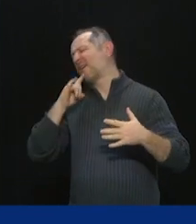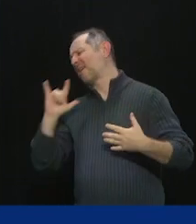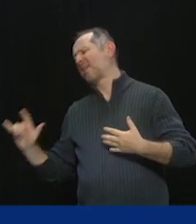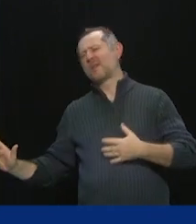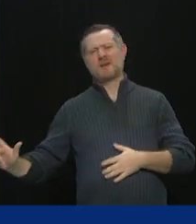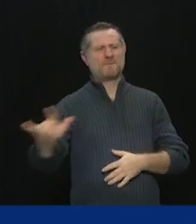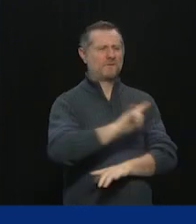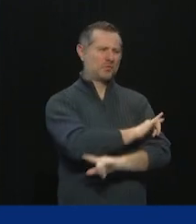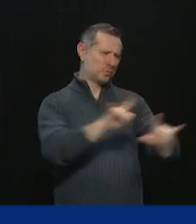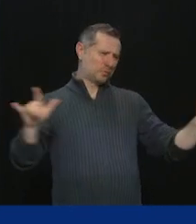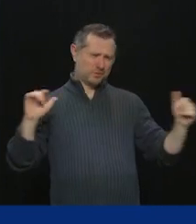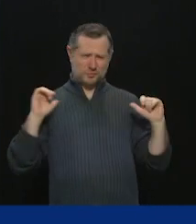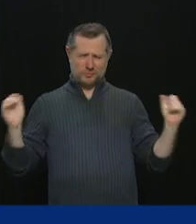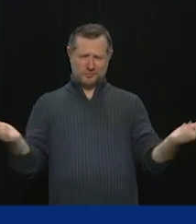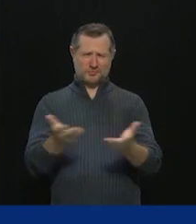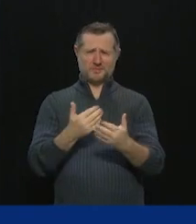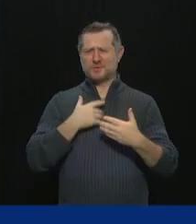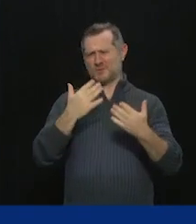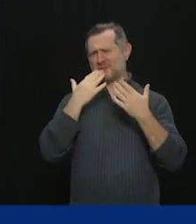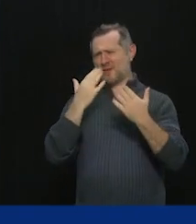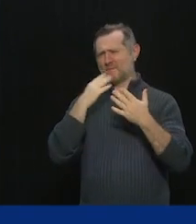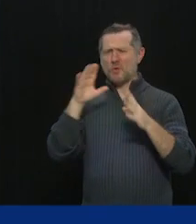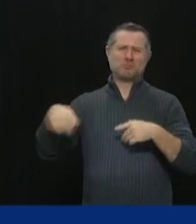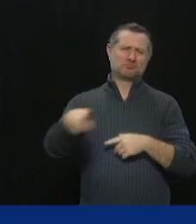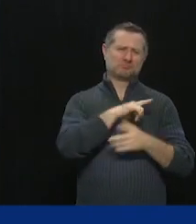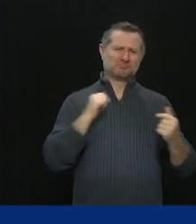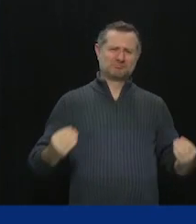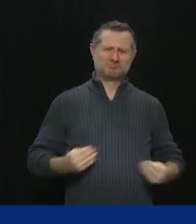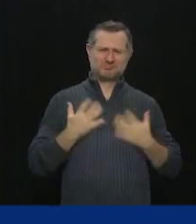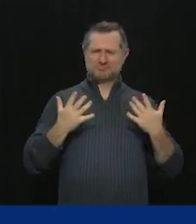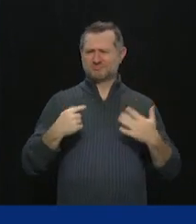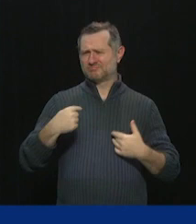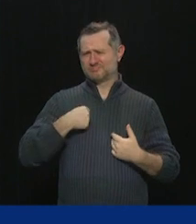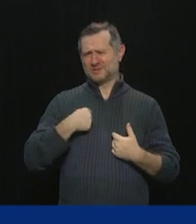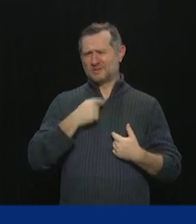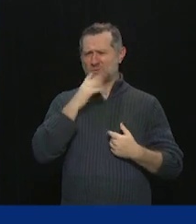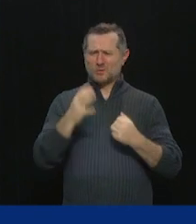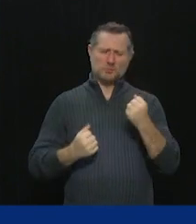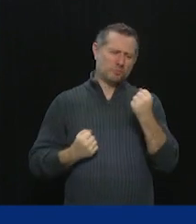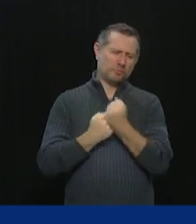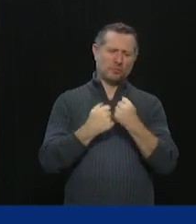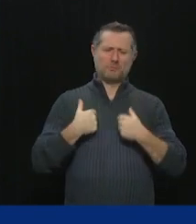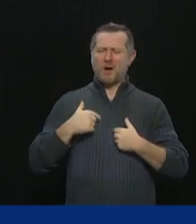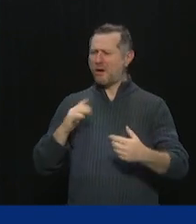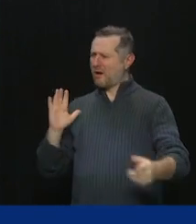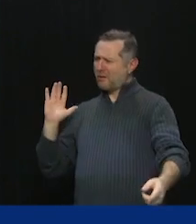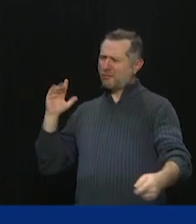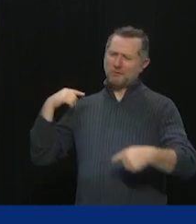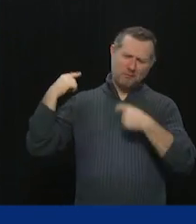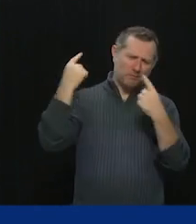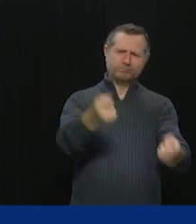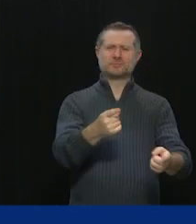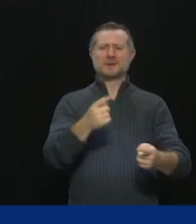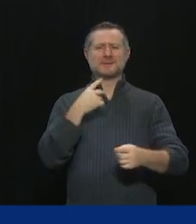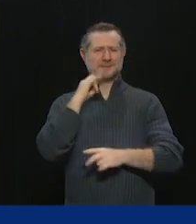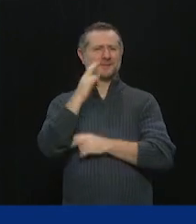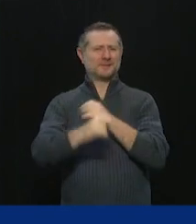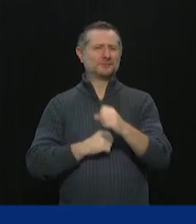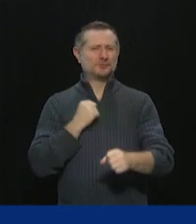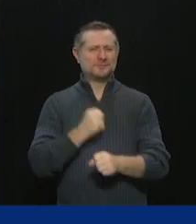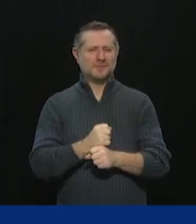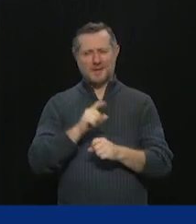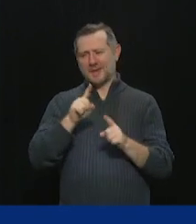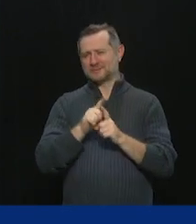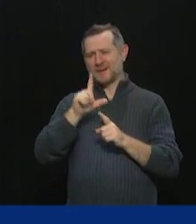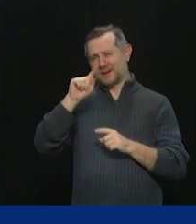for the way you've lifted me up personally, the way you've supported me on my long journey into 27 years of public life, but more